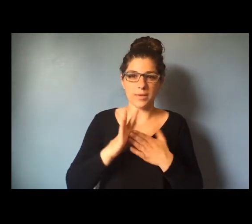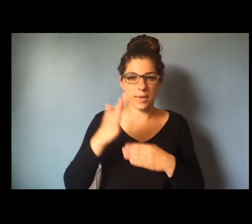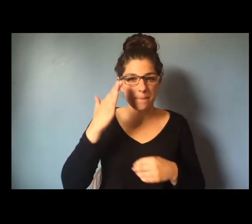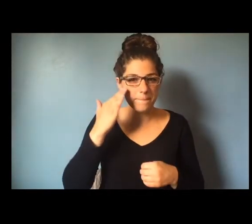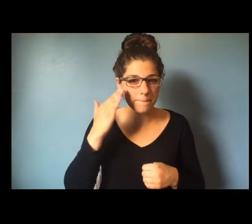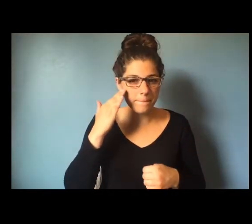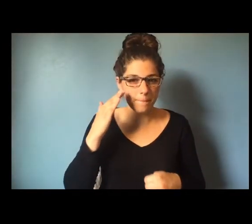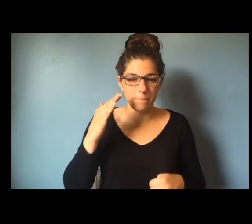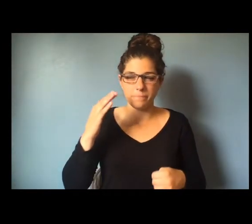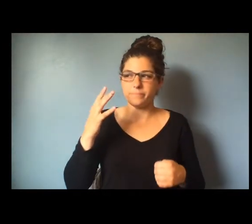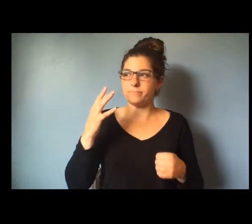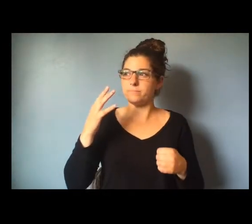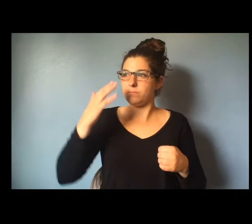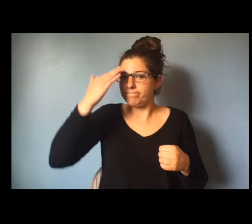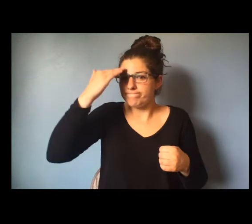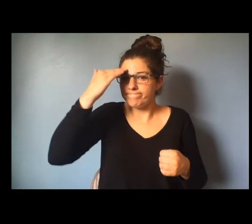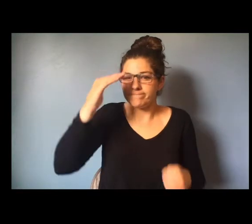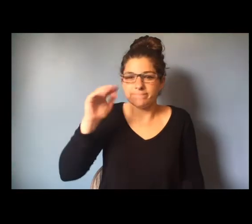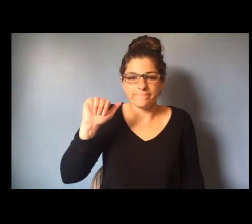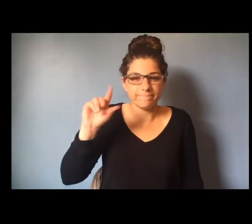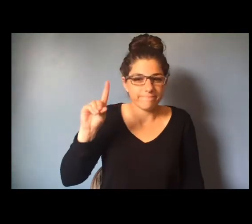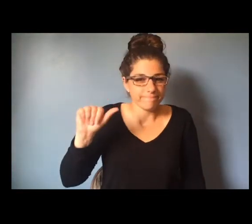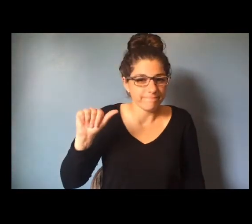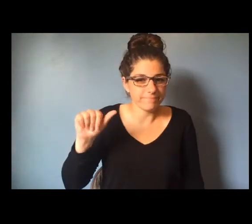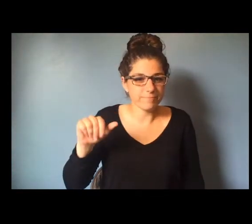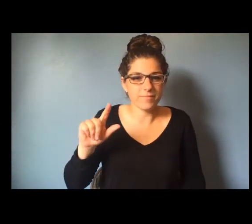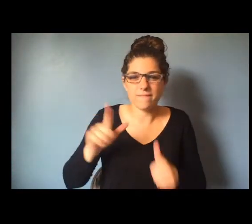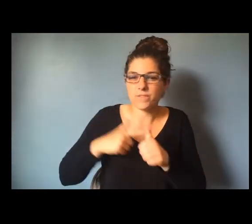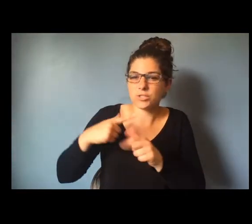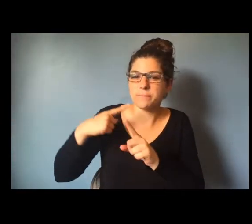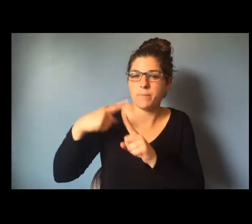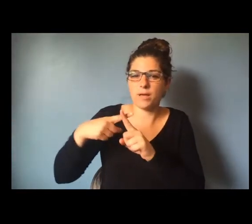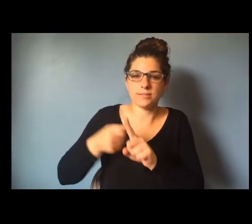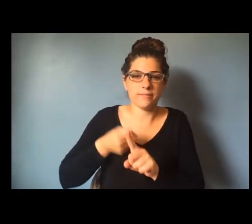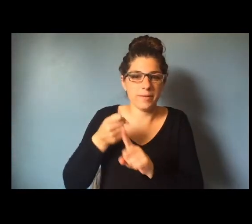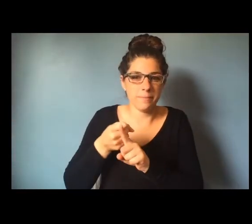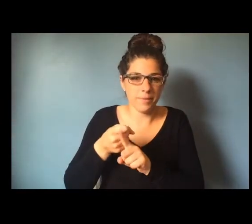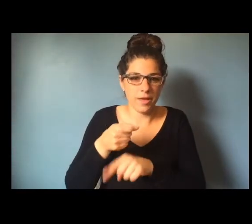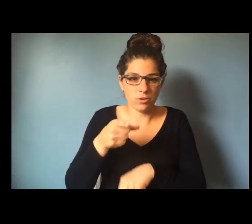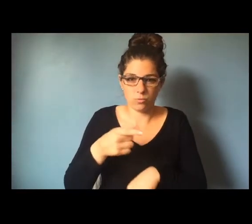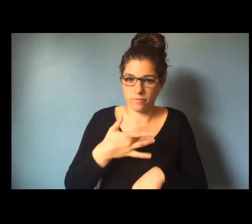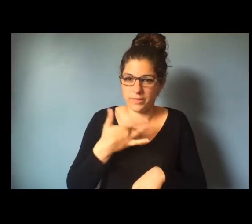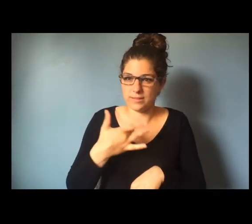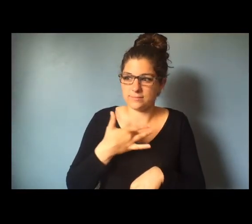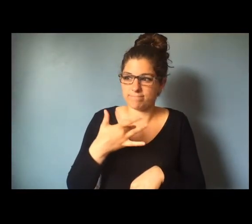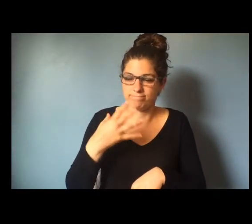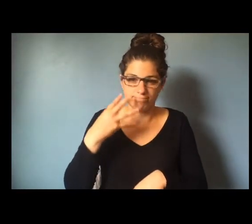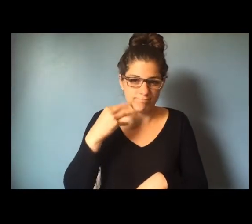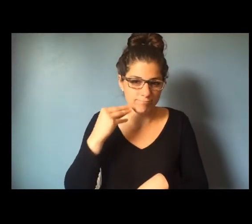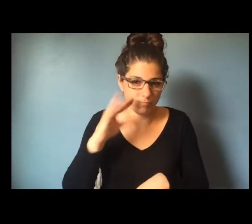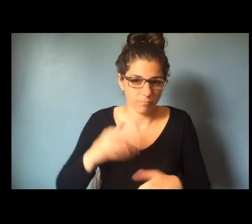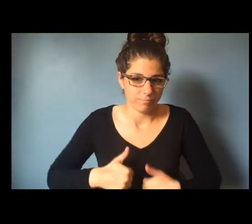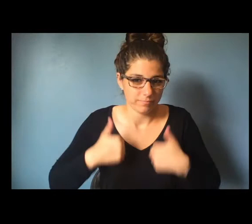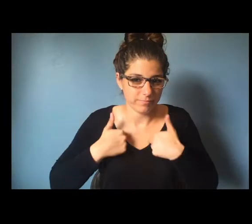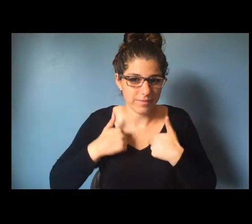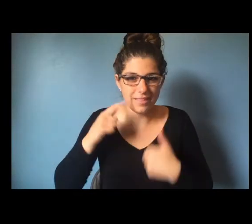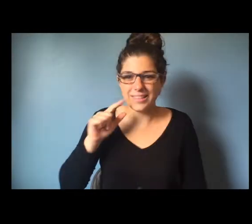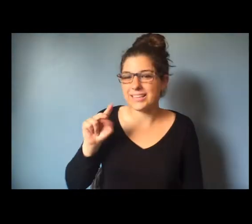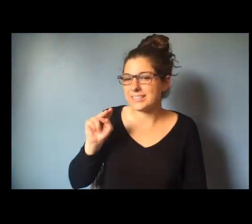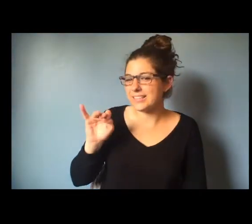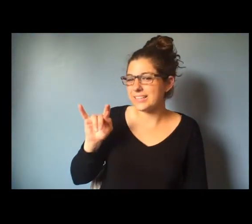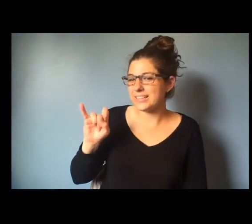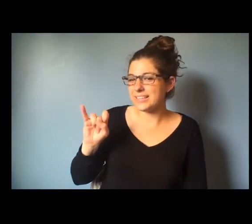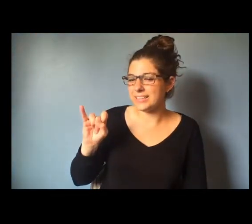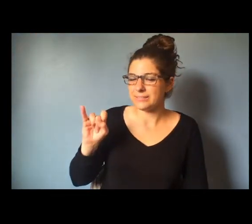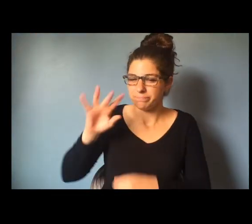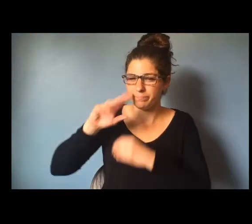or aware of the ADA and the first positive impact you feel like it had on your life. I think Nikki kind of touched base